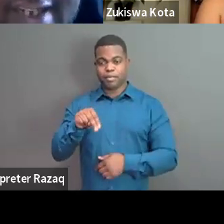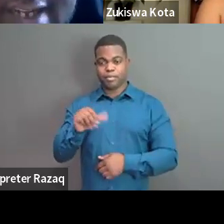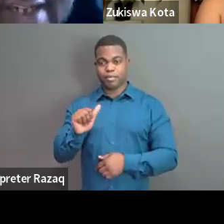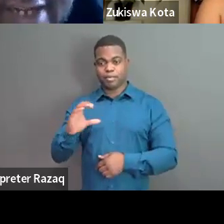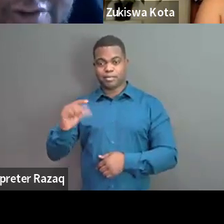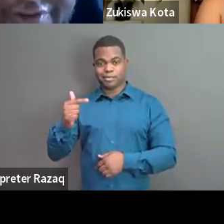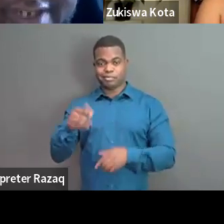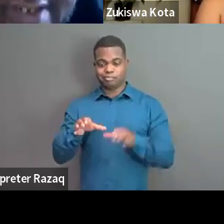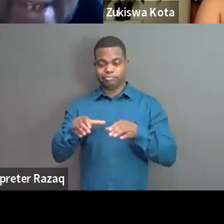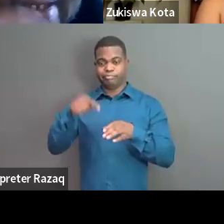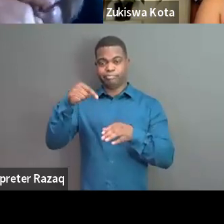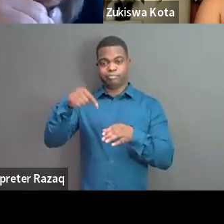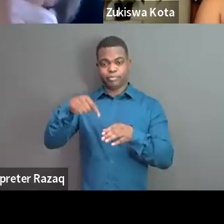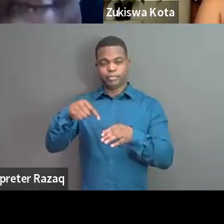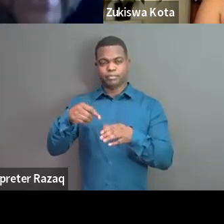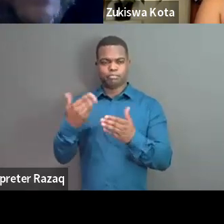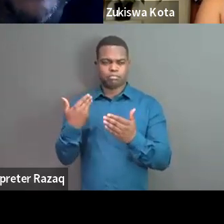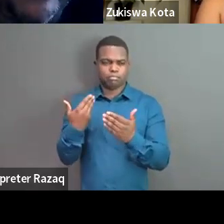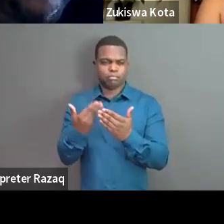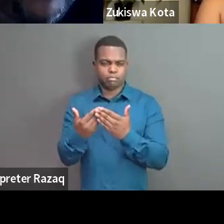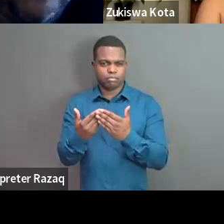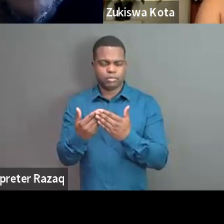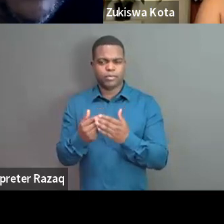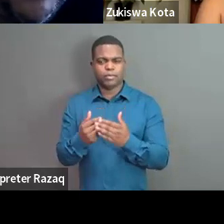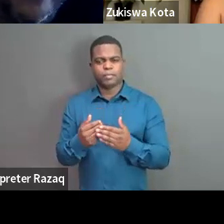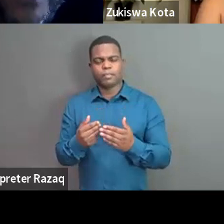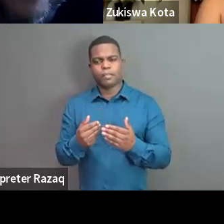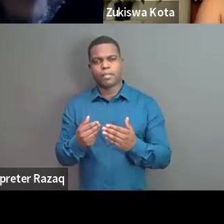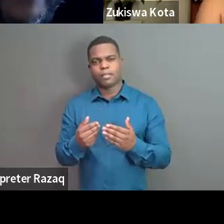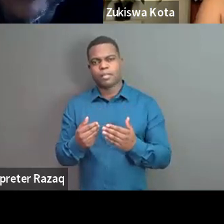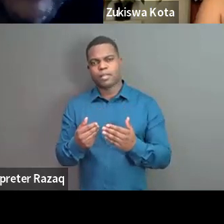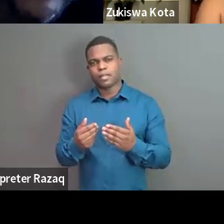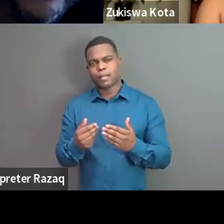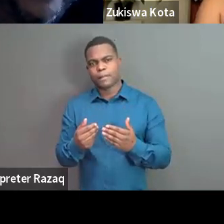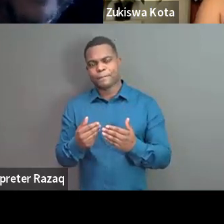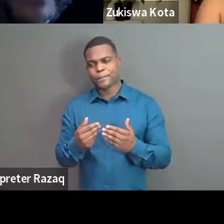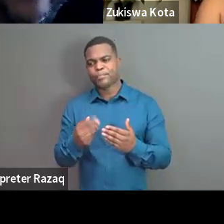this digital technology. And as a result, what we have seen in one of